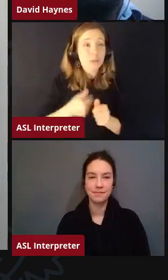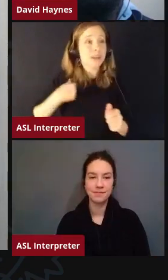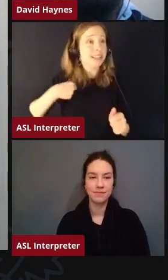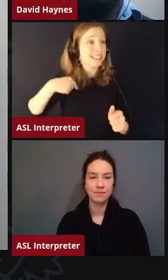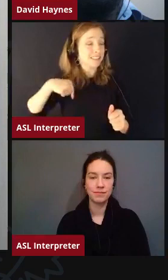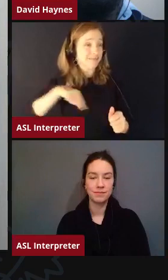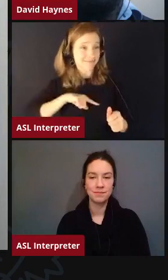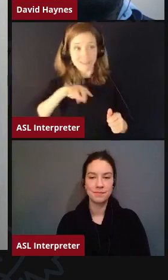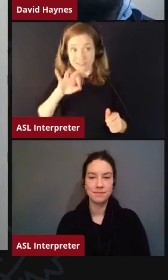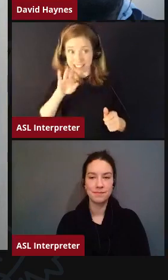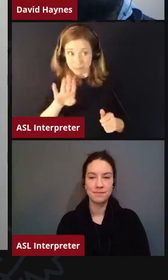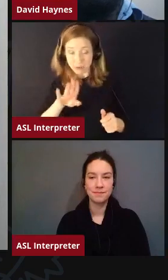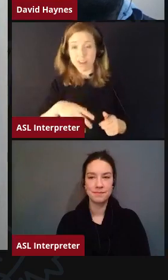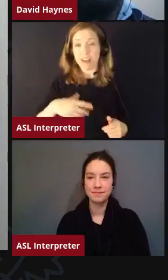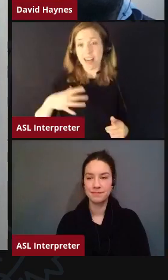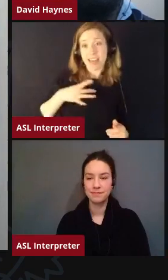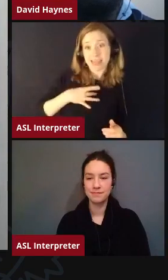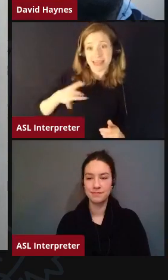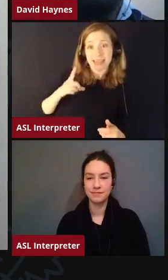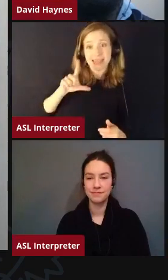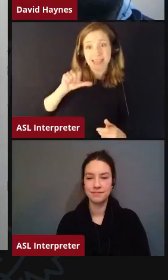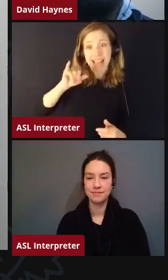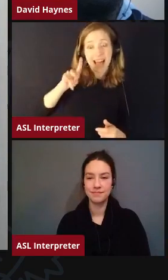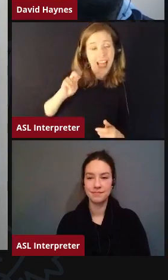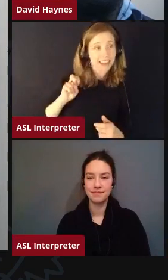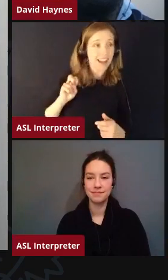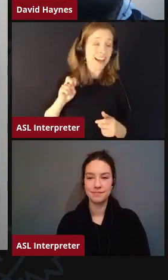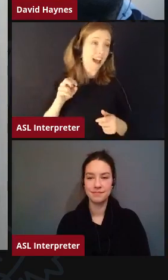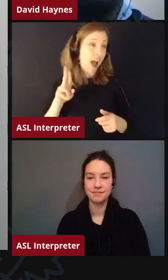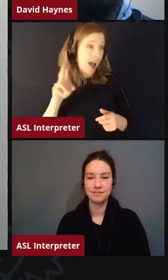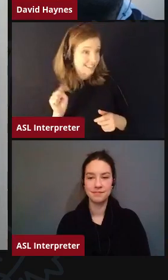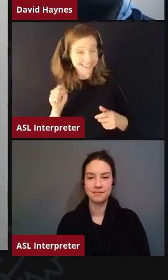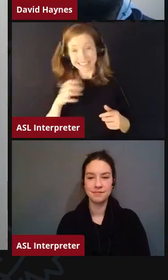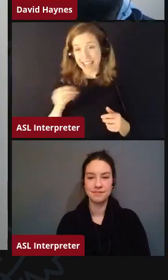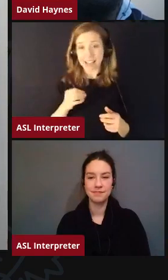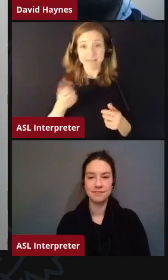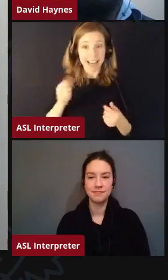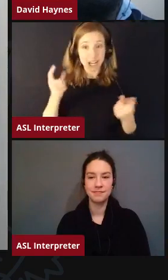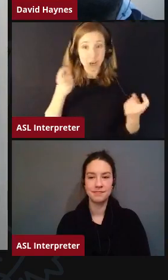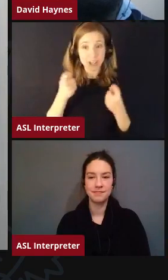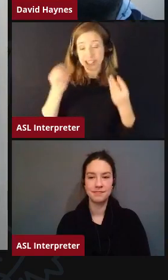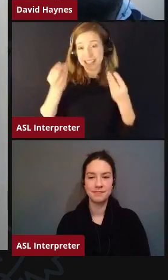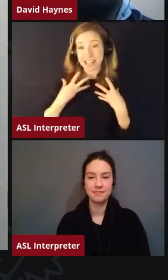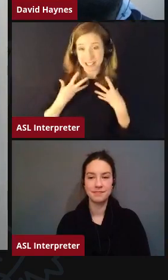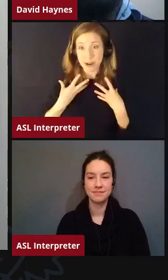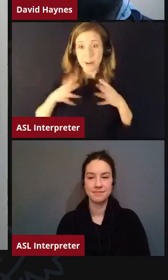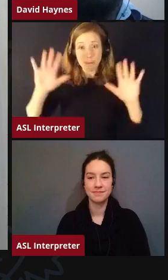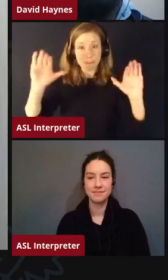questions, do not hesitate to reach us. Until we come your way, it's bye for now. Thank you.